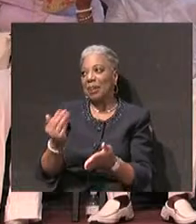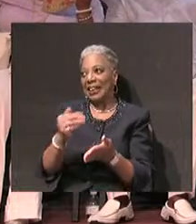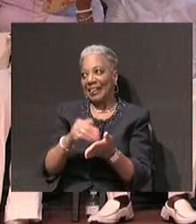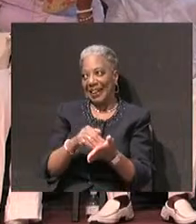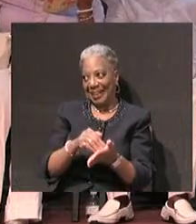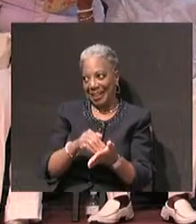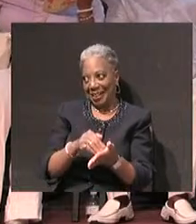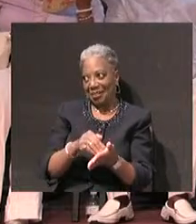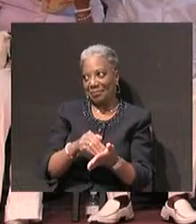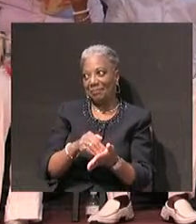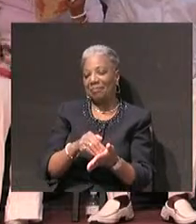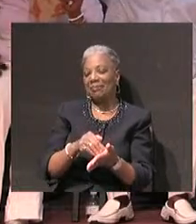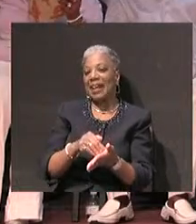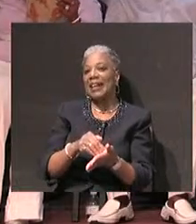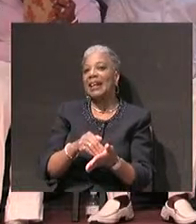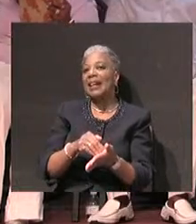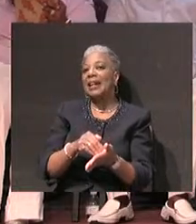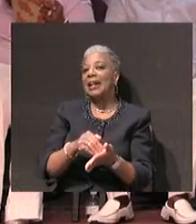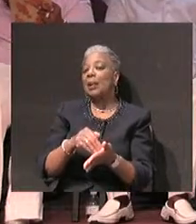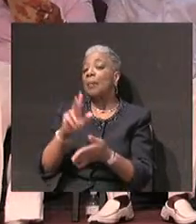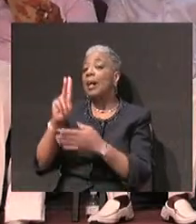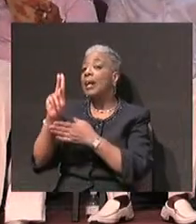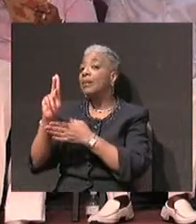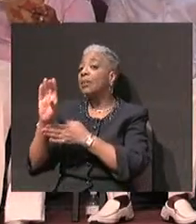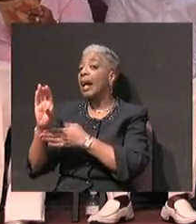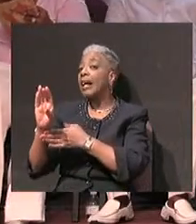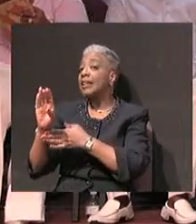present, it's Easter.